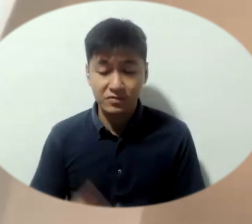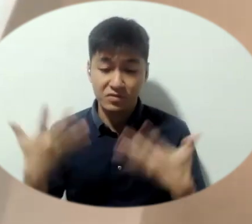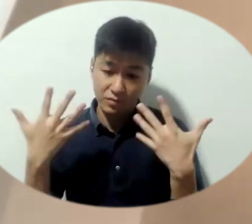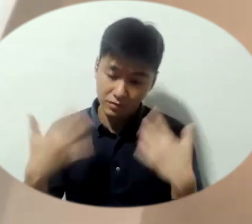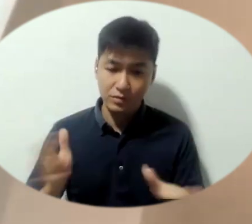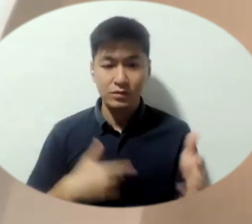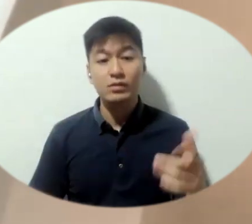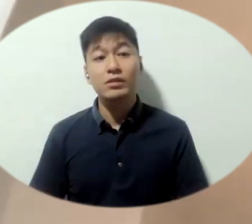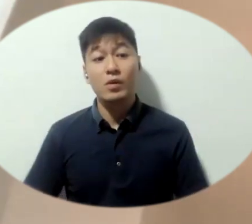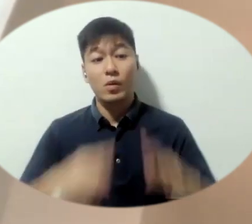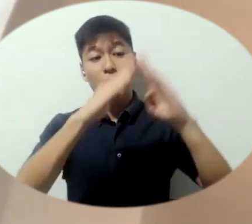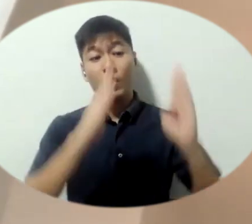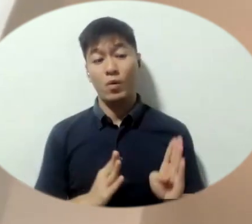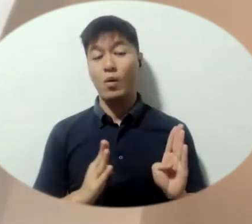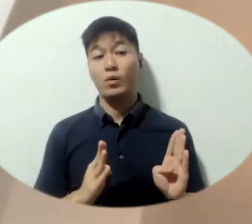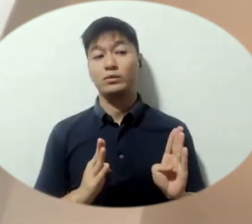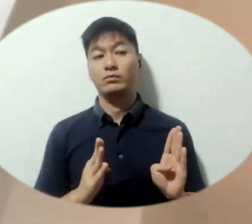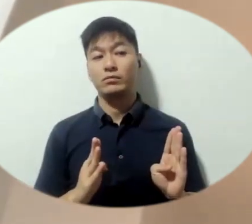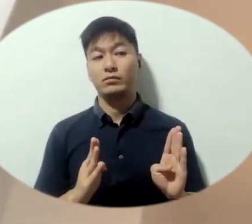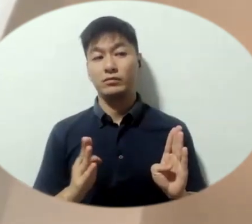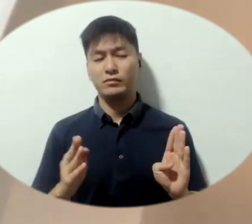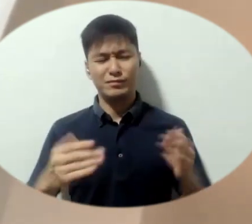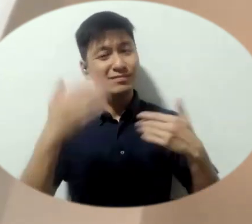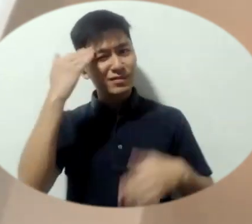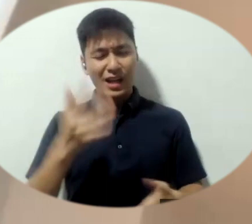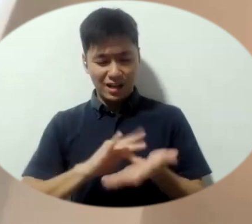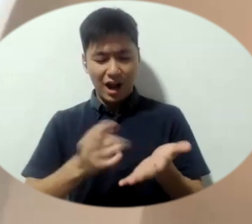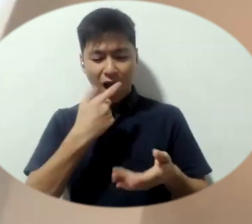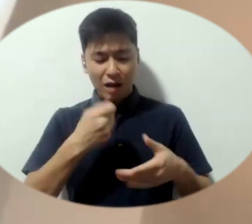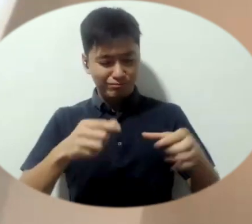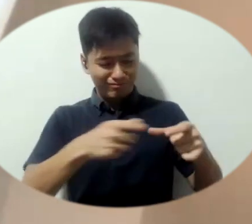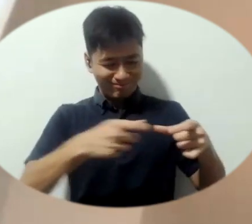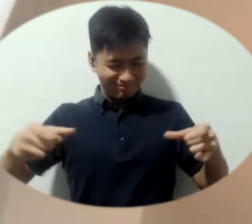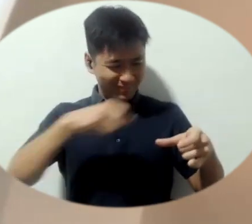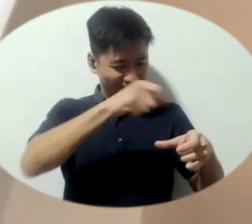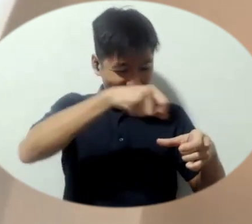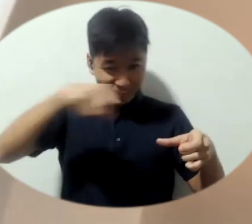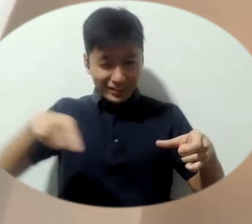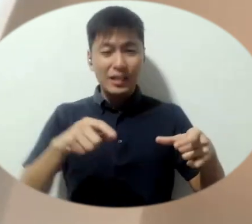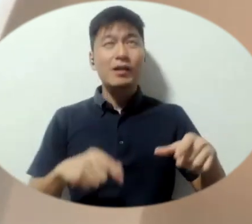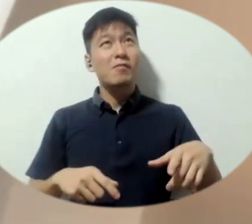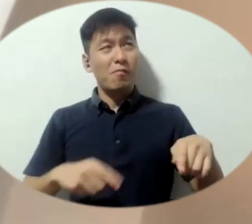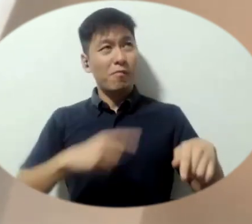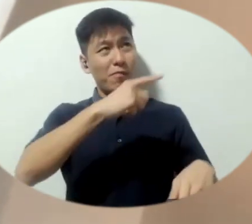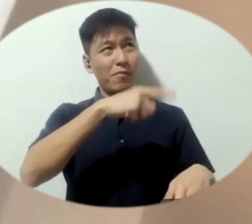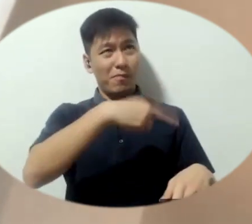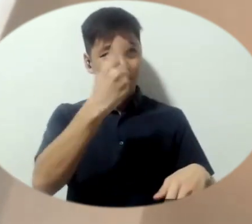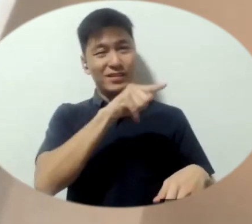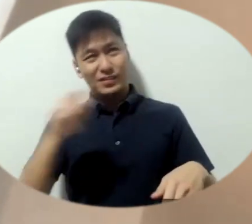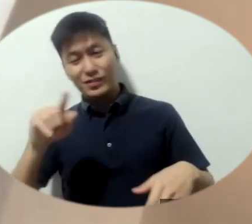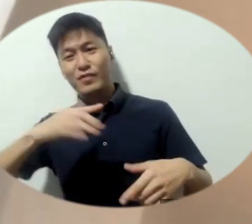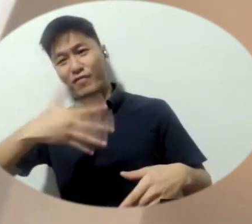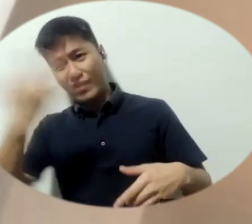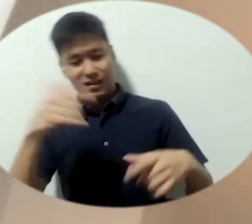of pills from Monday to Monday for a week in these glass flasks. And at